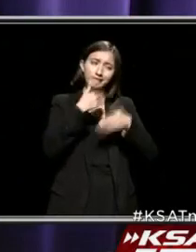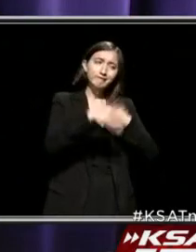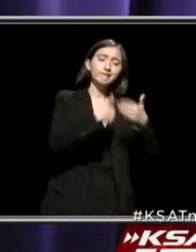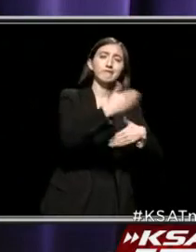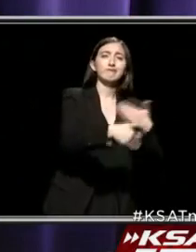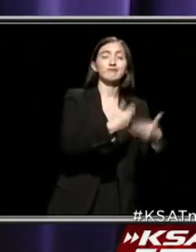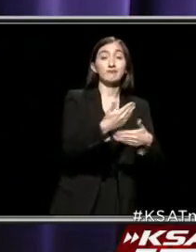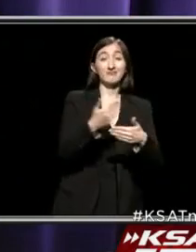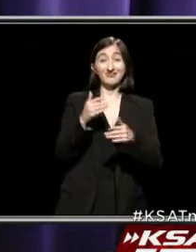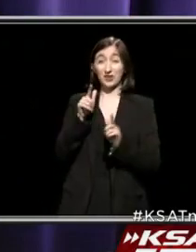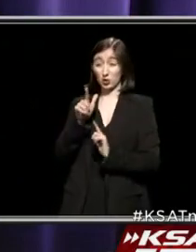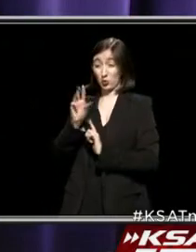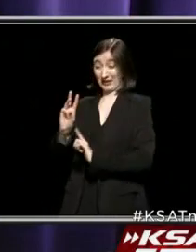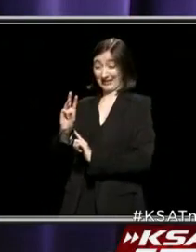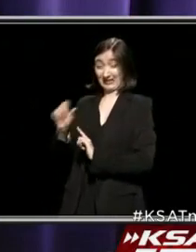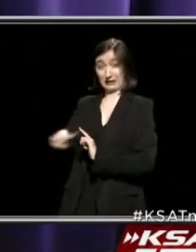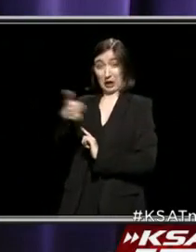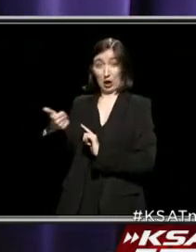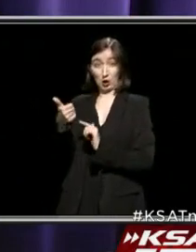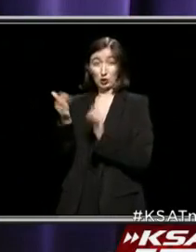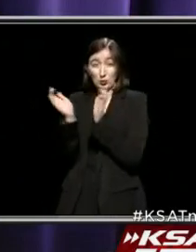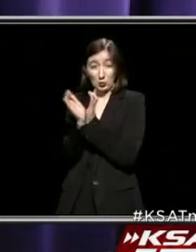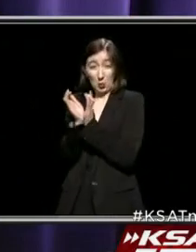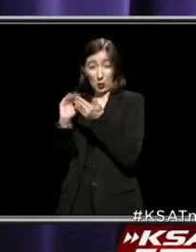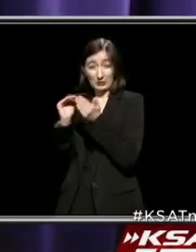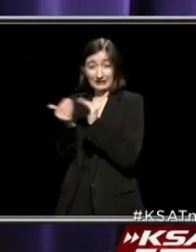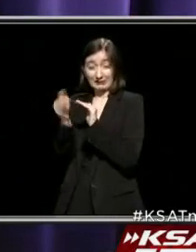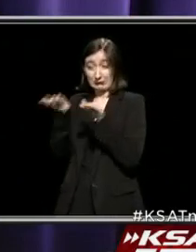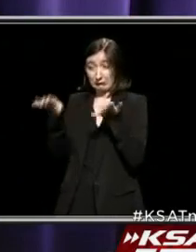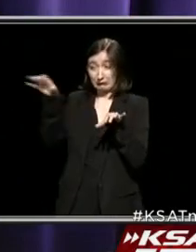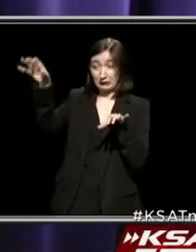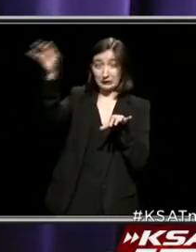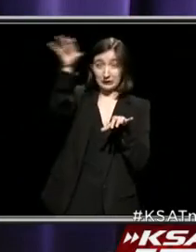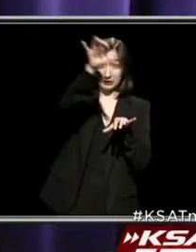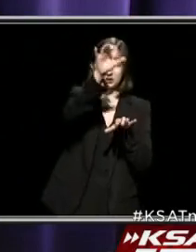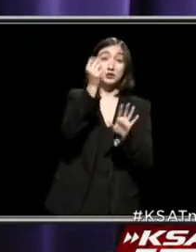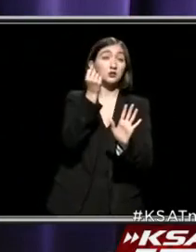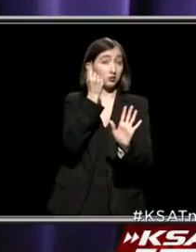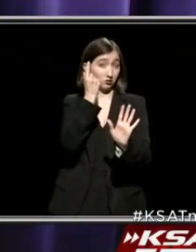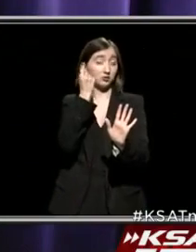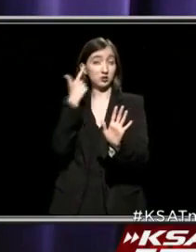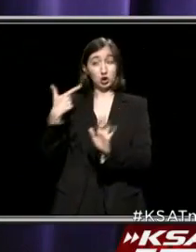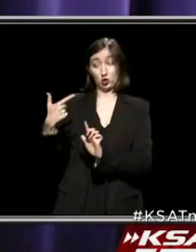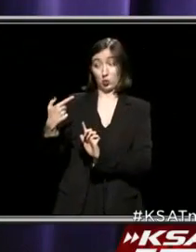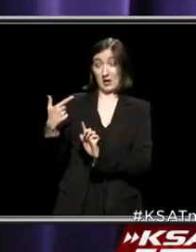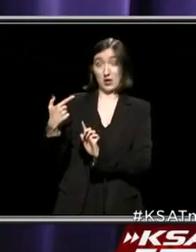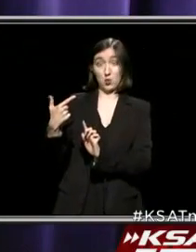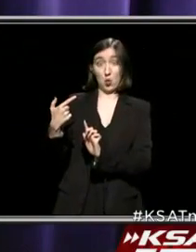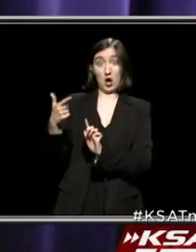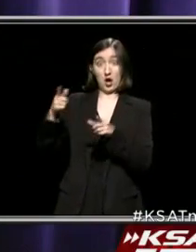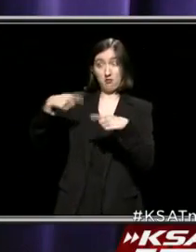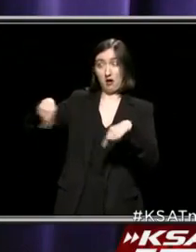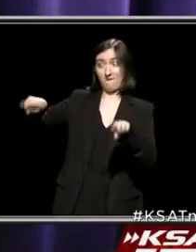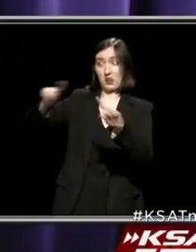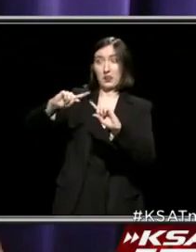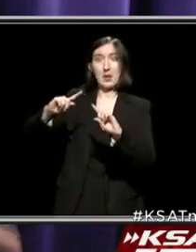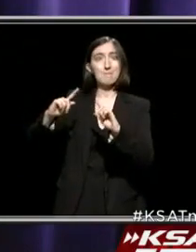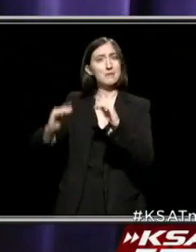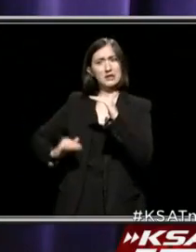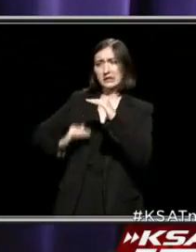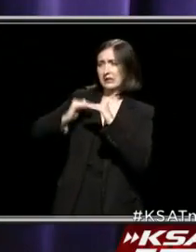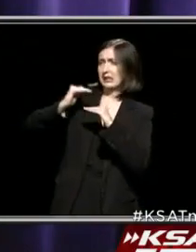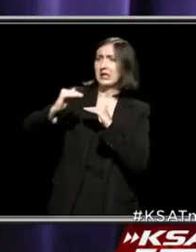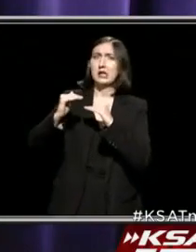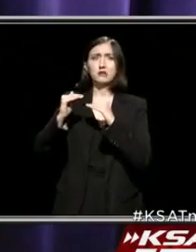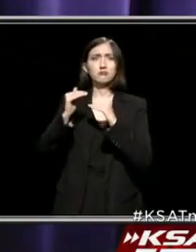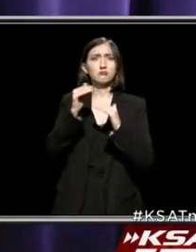and as we've worked hard toward this census count, 21 of them have exceeded state totals. And the city